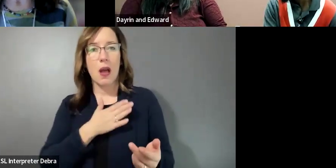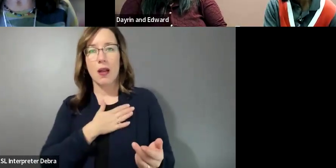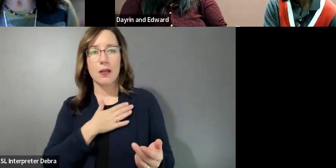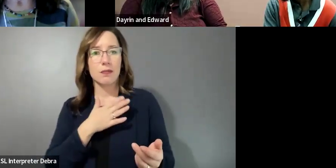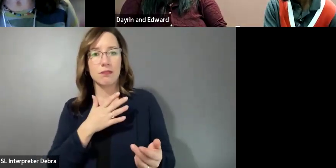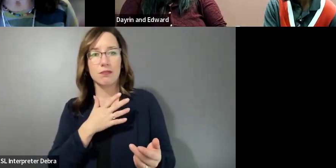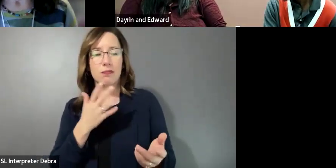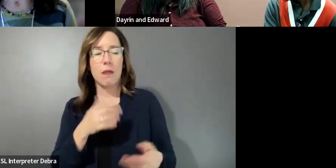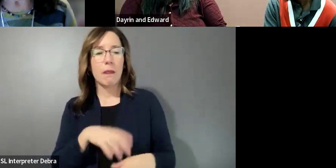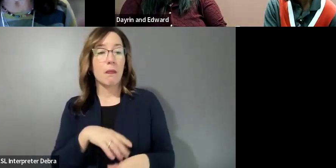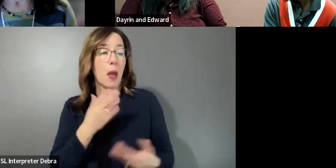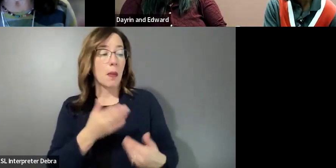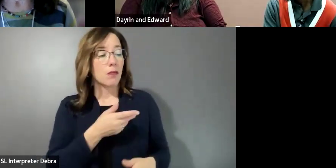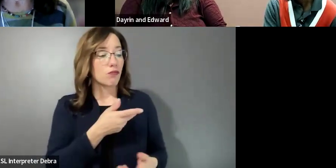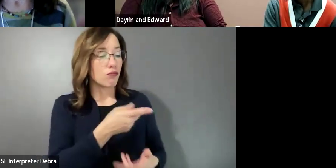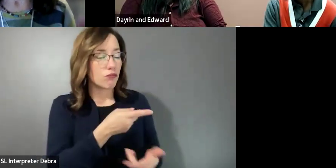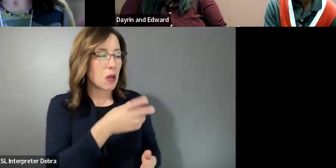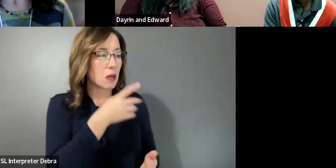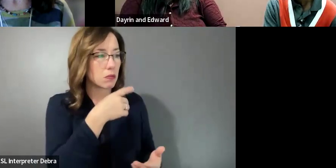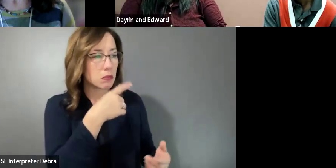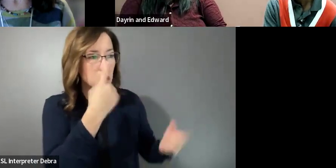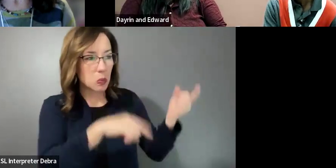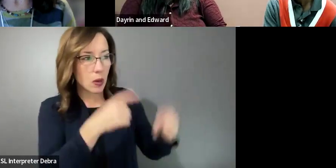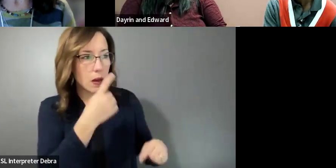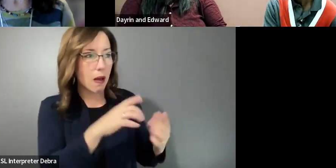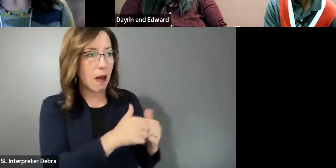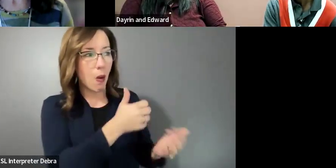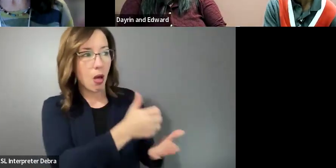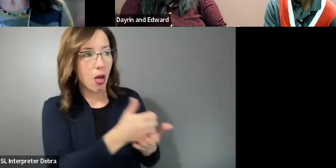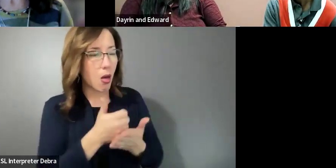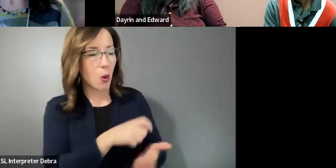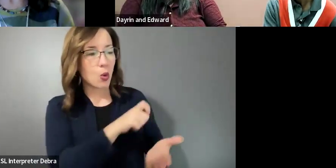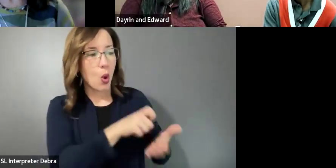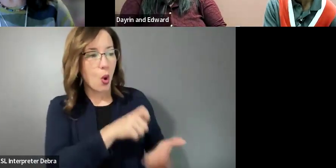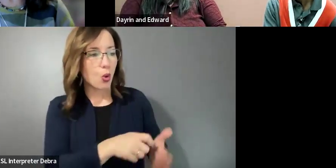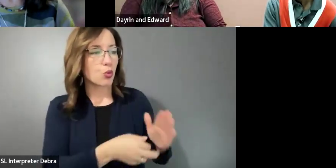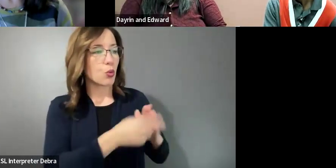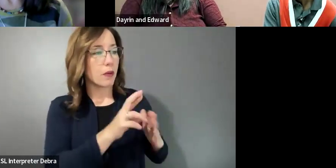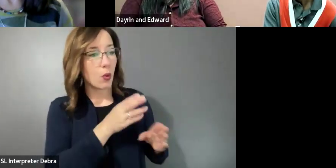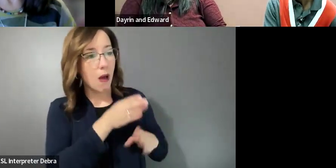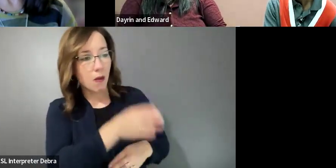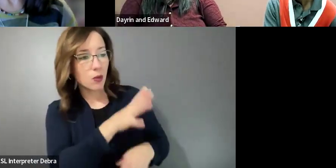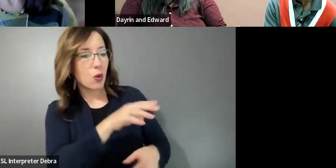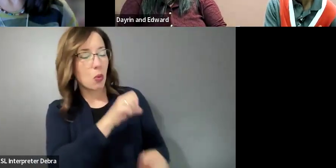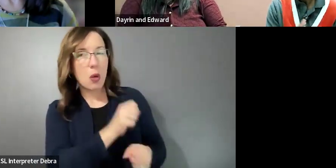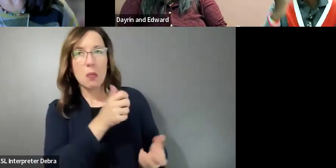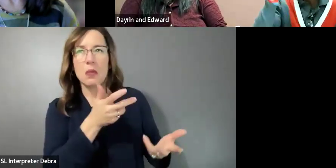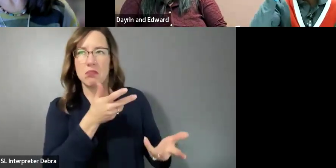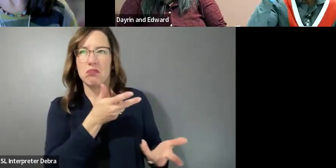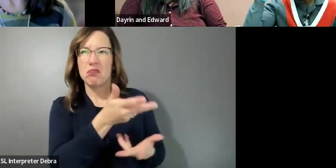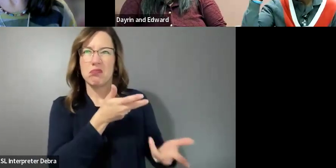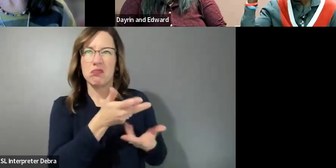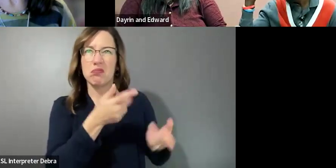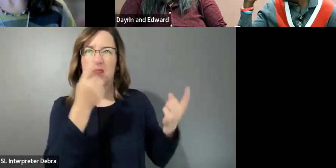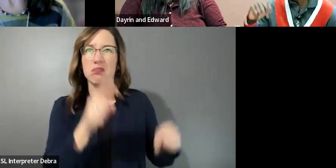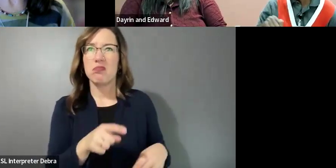say how that person will help you, if it's gonna take a note or review after the appointment with the doctor.